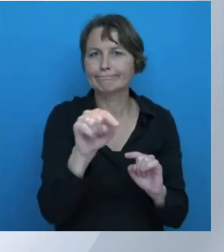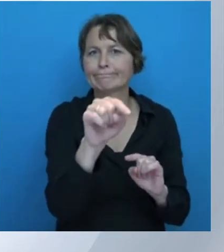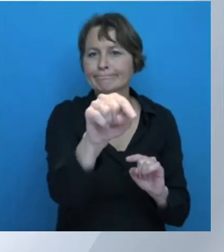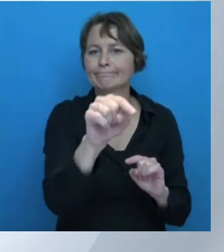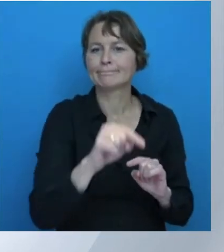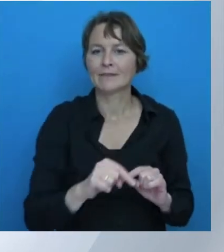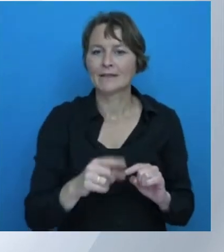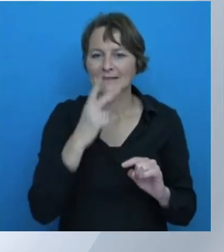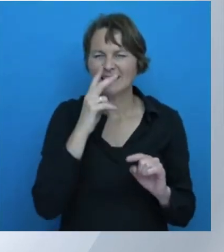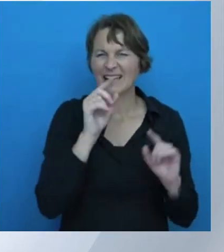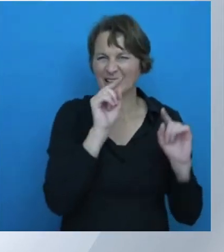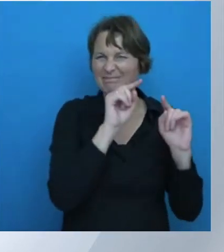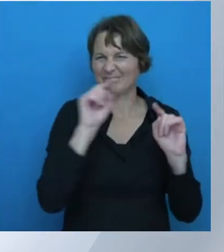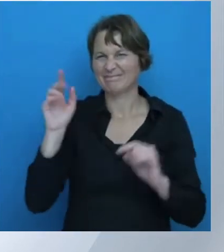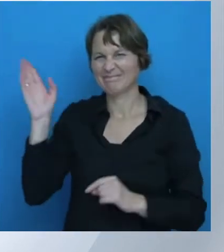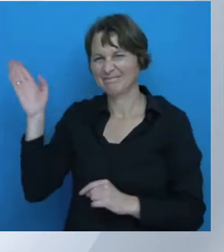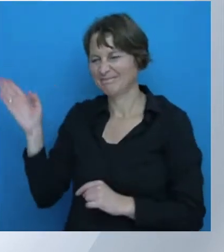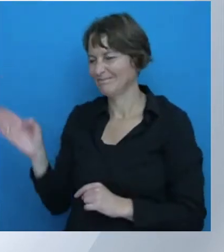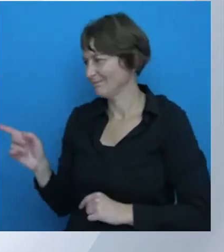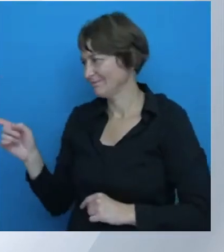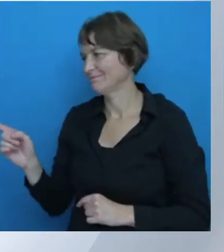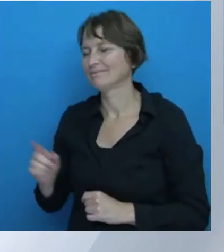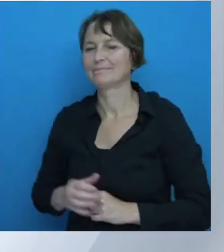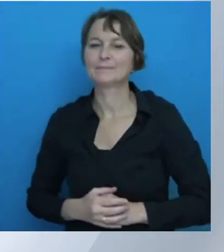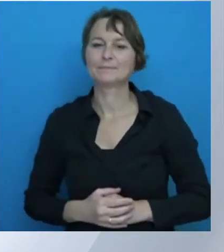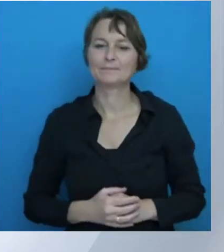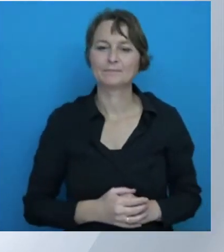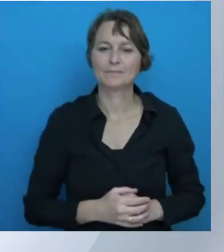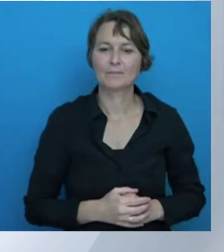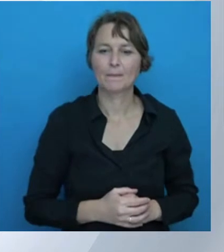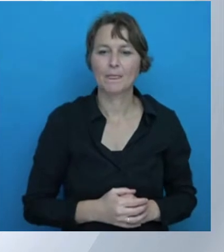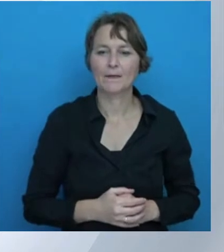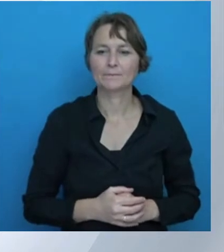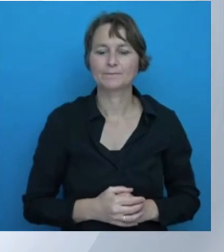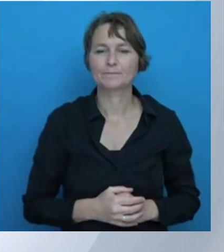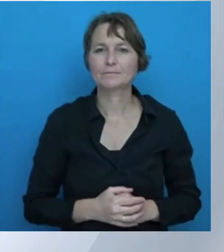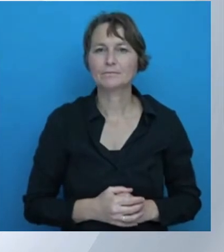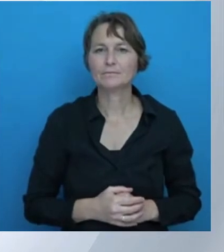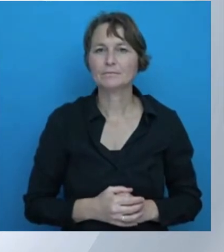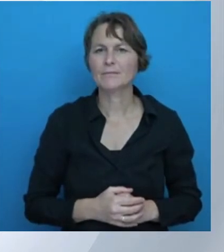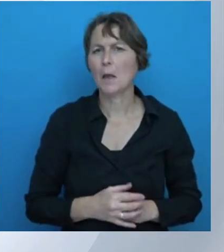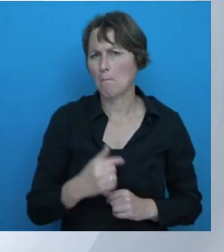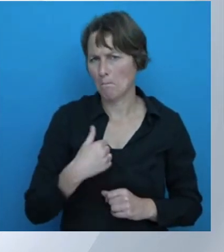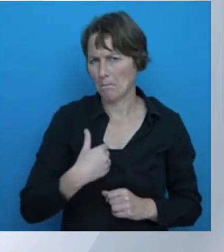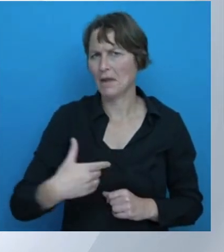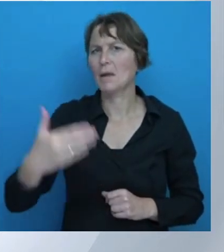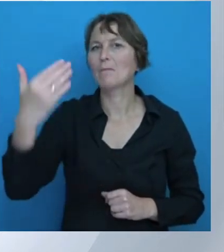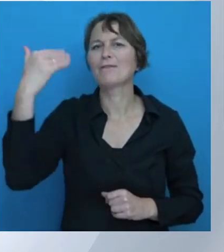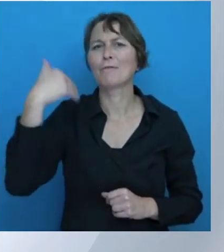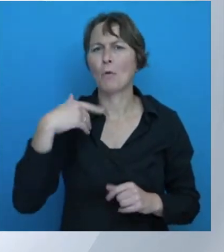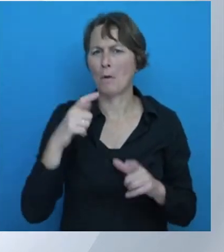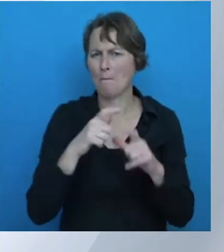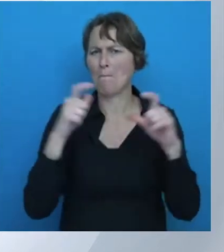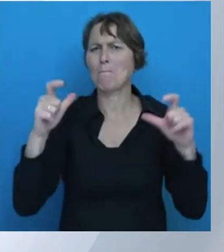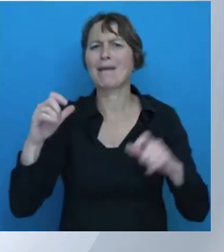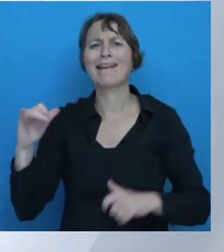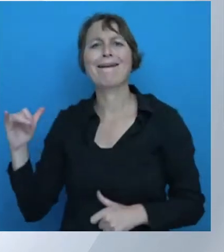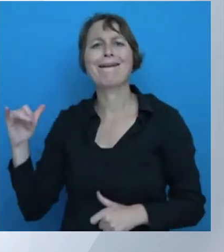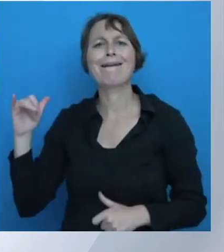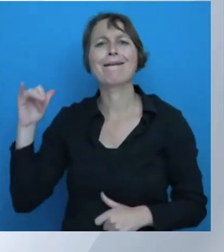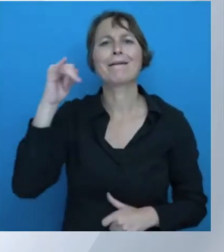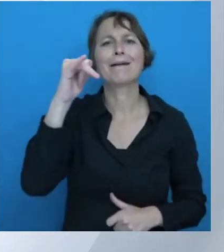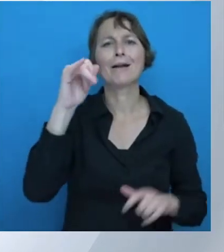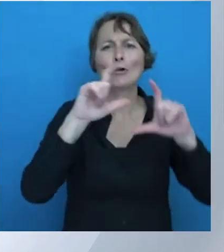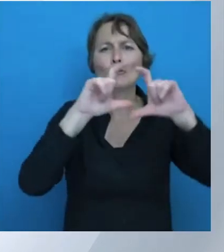help, login. And this is a flight search. I actually did this for one of the largest airlines, one of our customers. Add to cart, help,